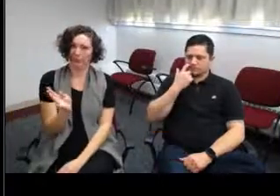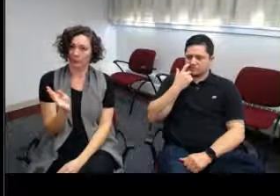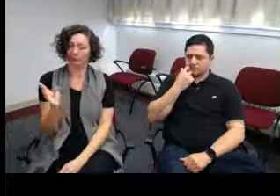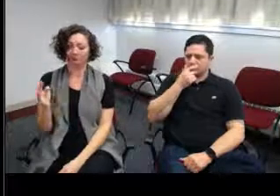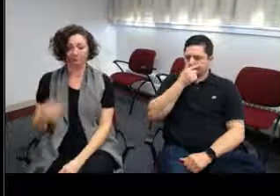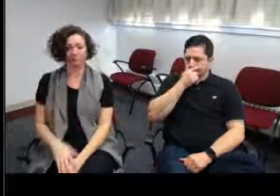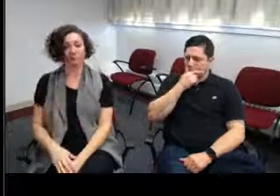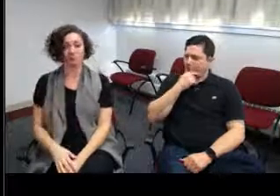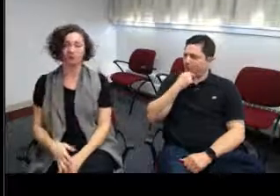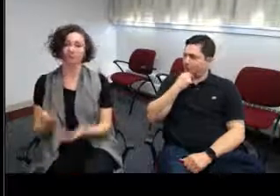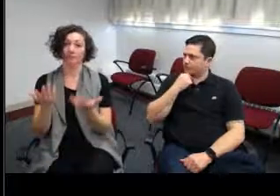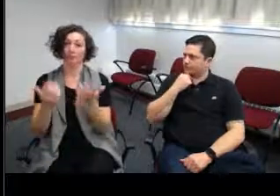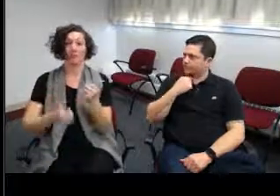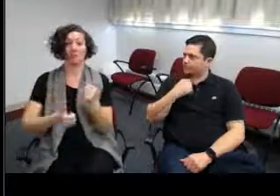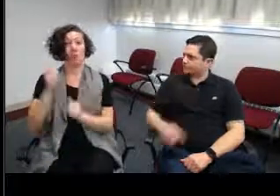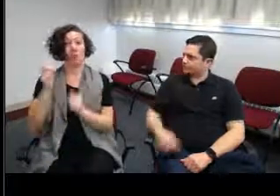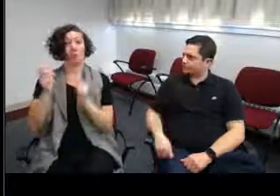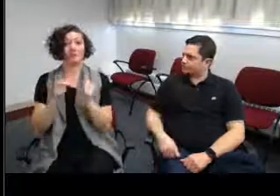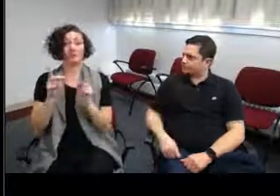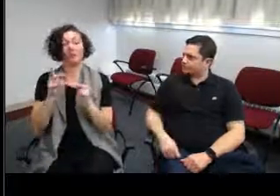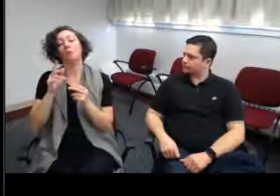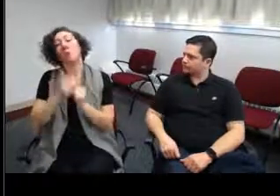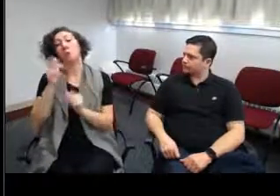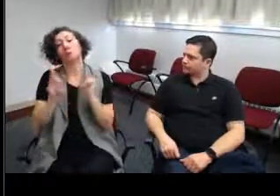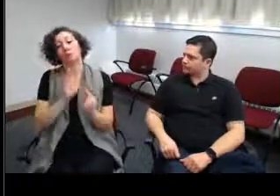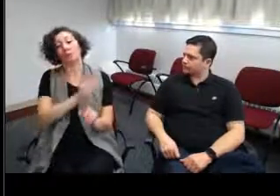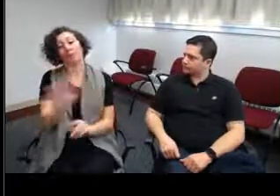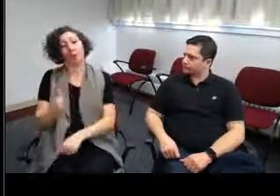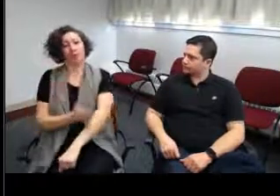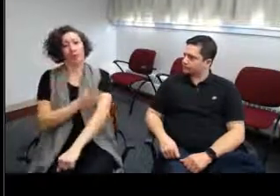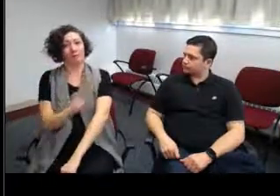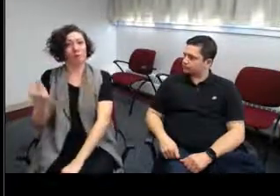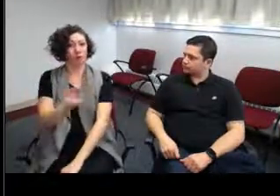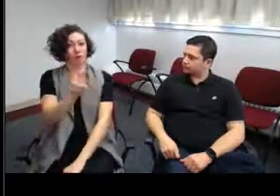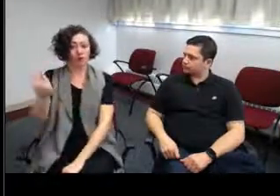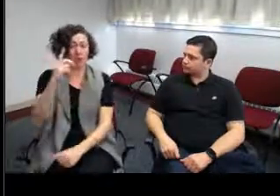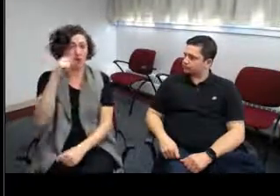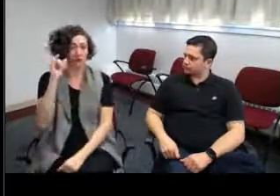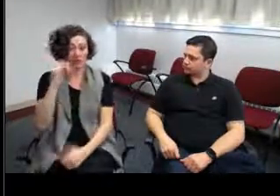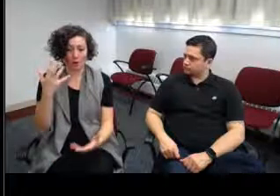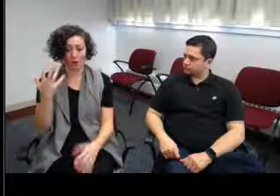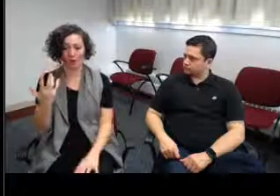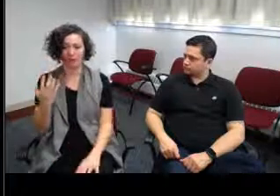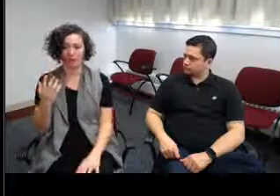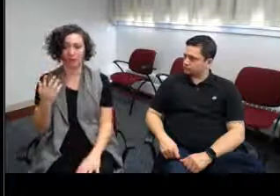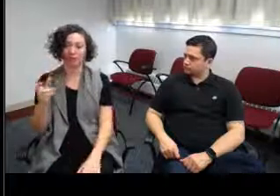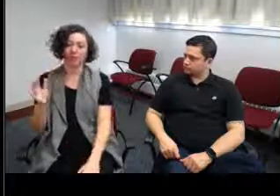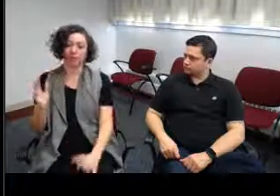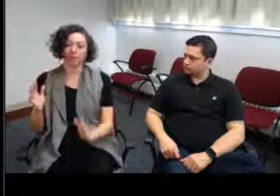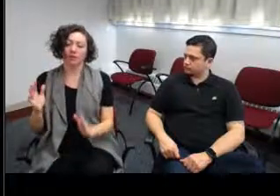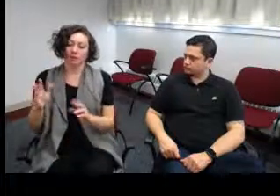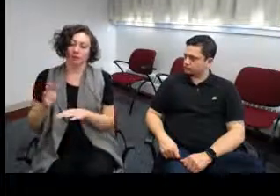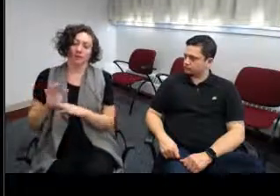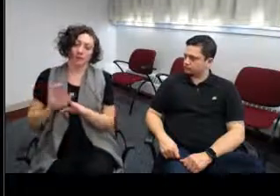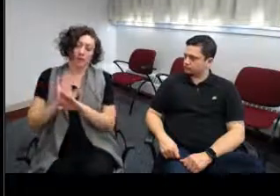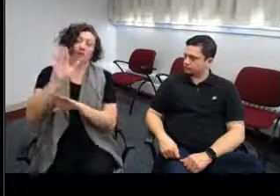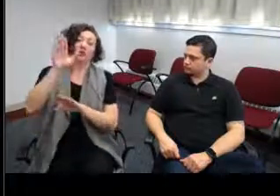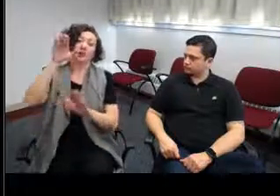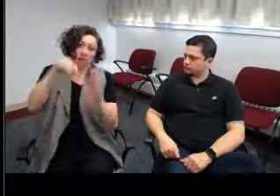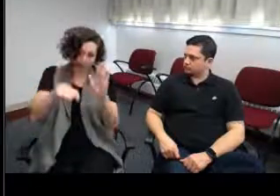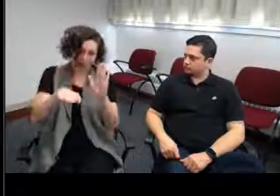One that says few. On the side, we've got a direct path to the top, and then the other with a more